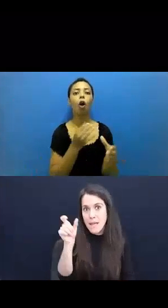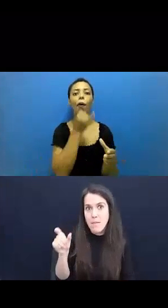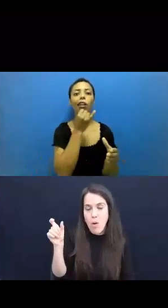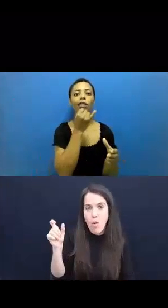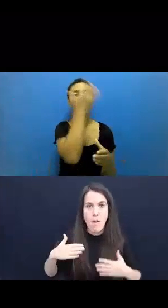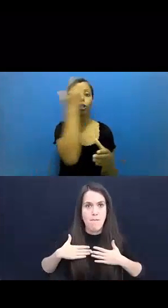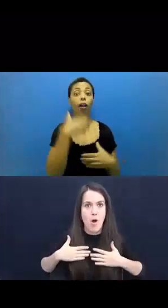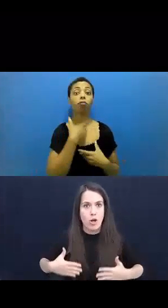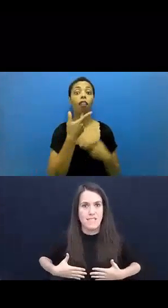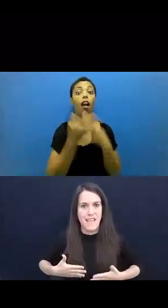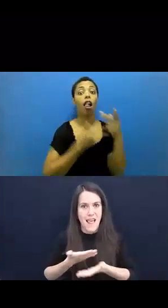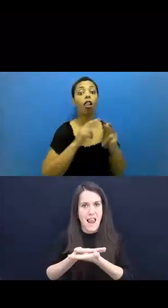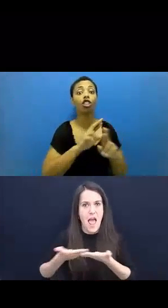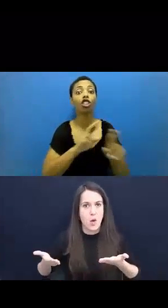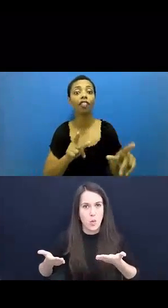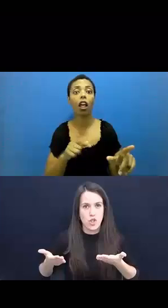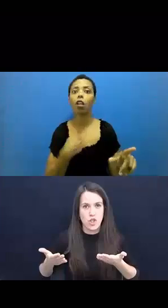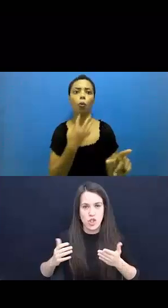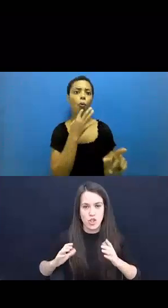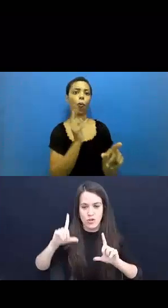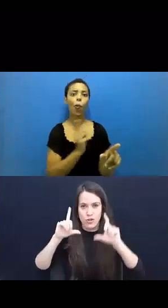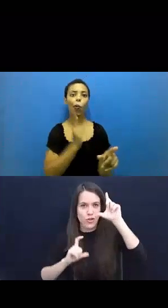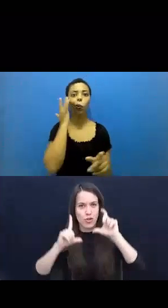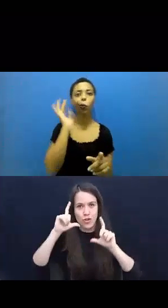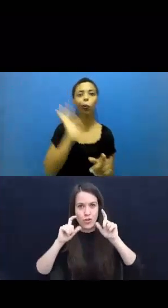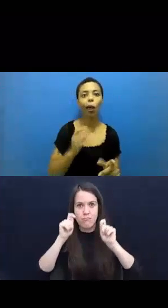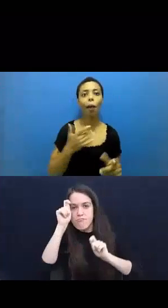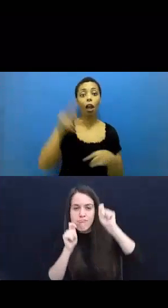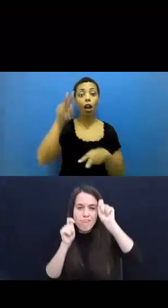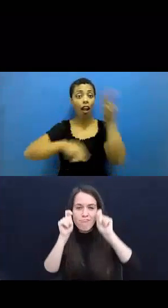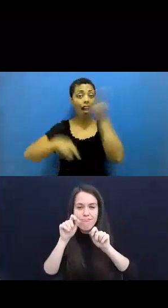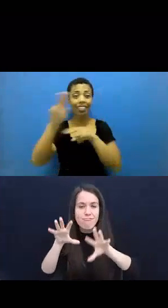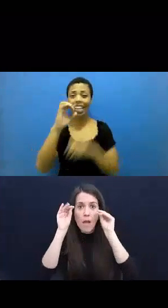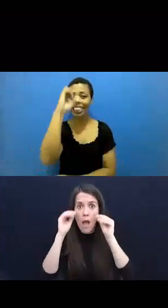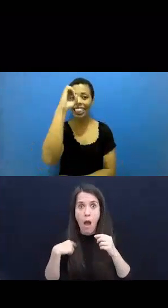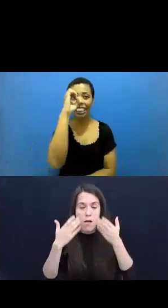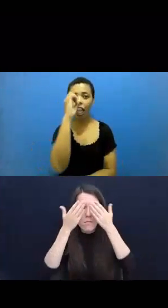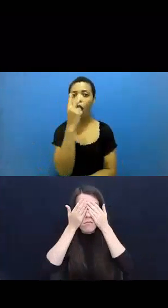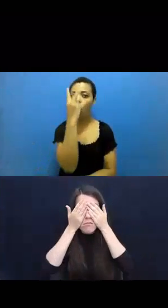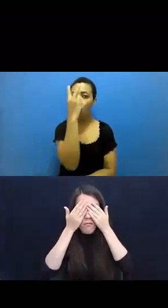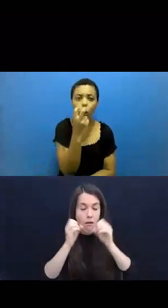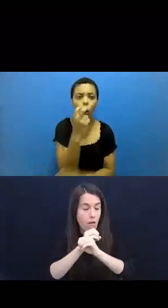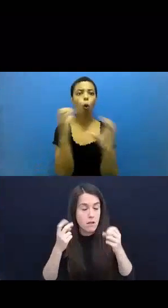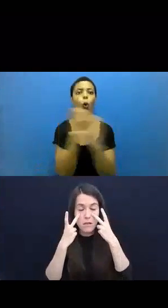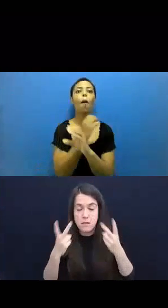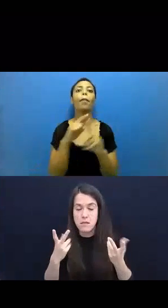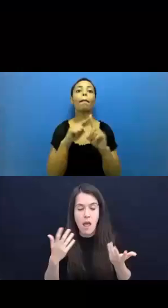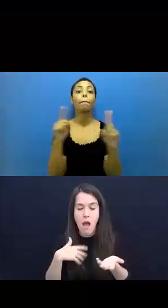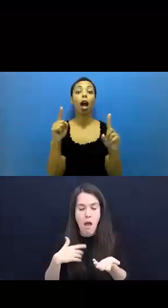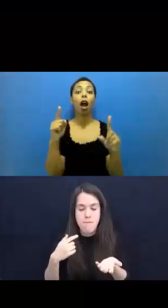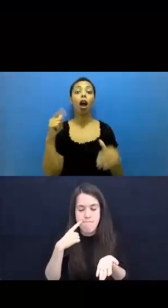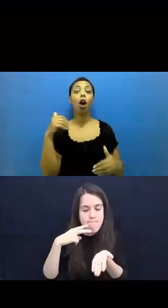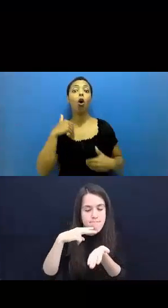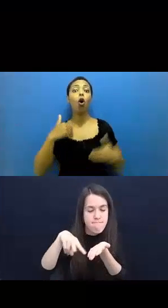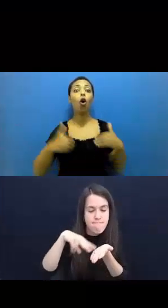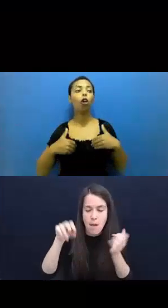I can't see anything at all. My vision is totally zero. I can't read text and I can't see people's faces. So I